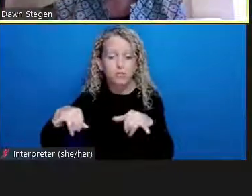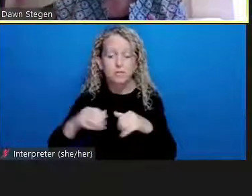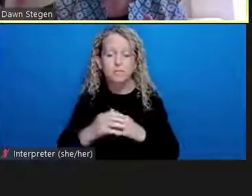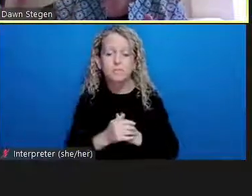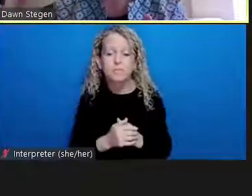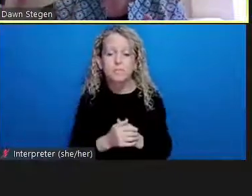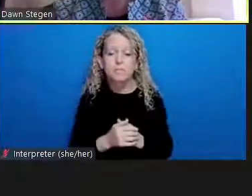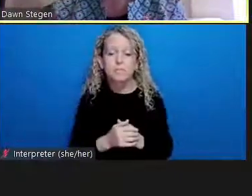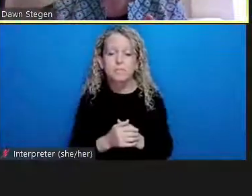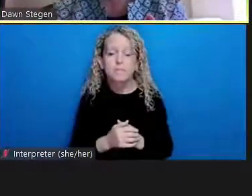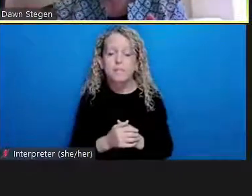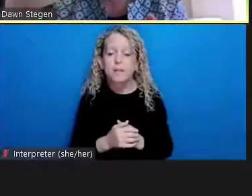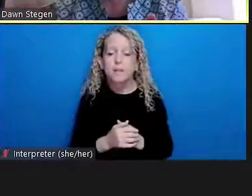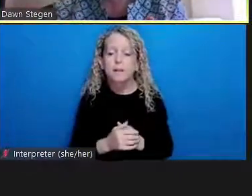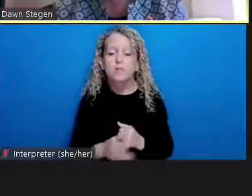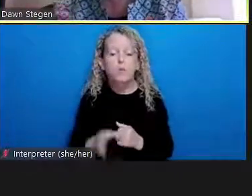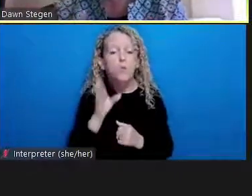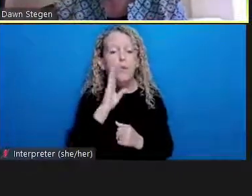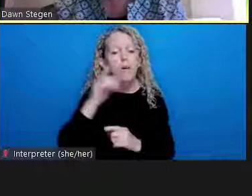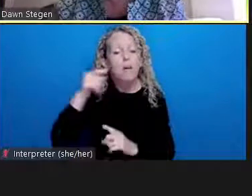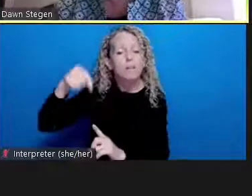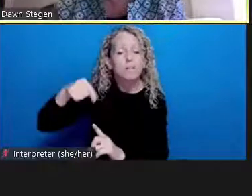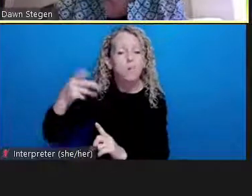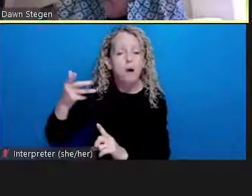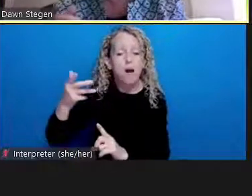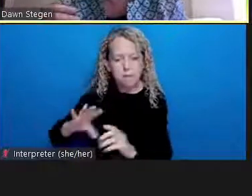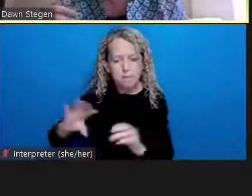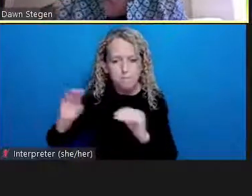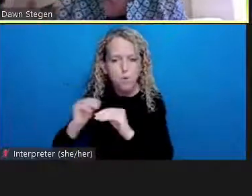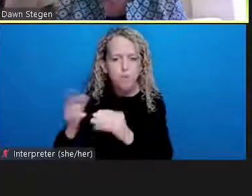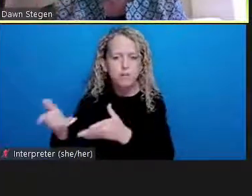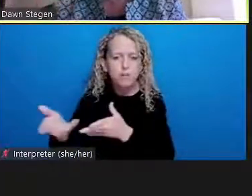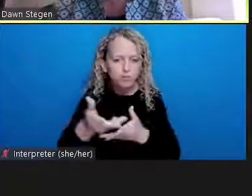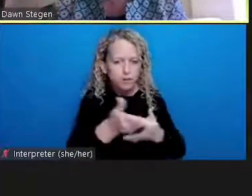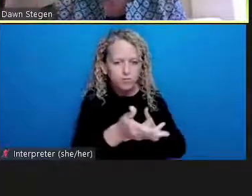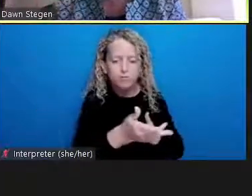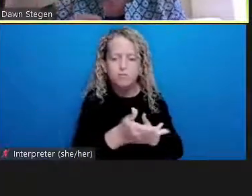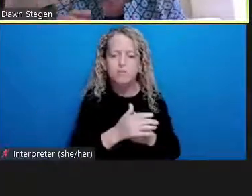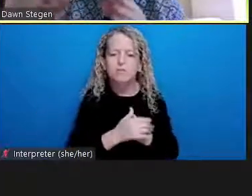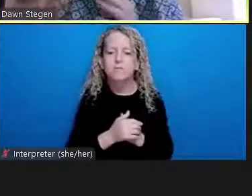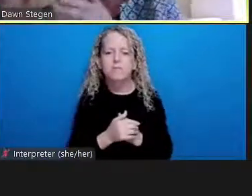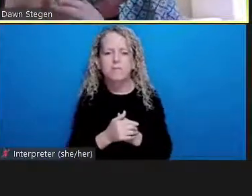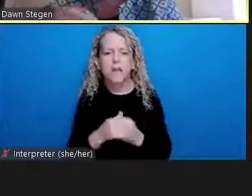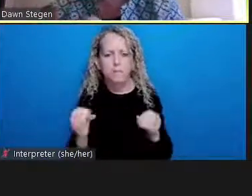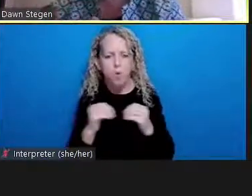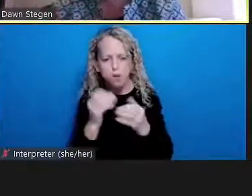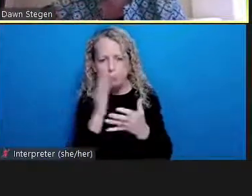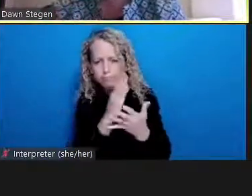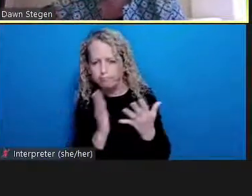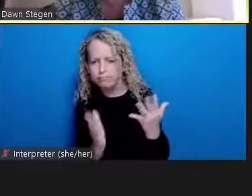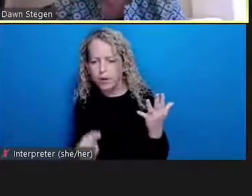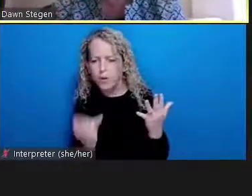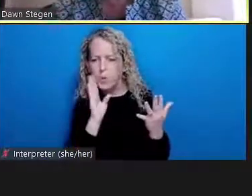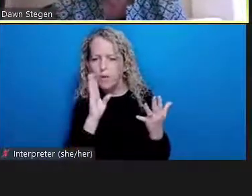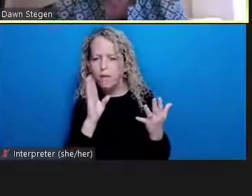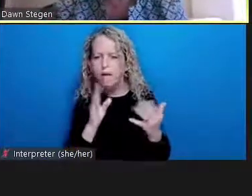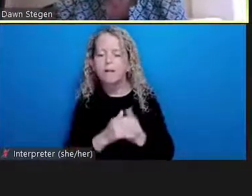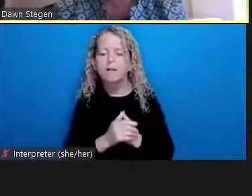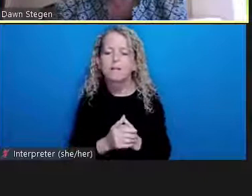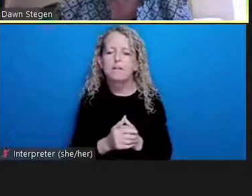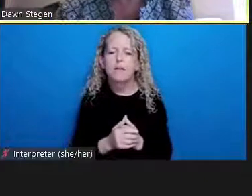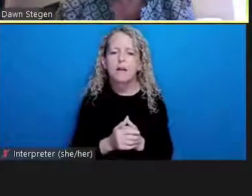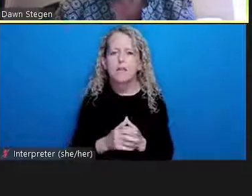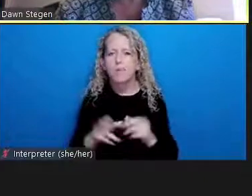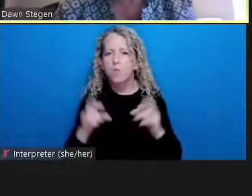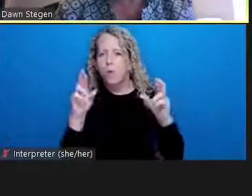they'll go through a process of more consultation and whatnot, and we're aiming there for an enactment in fall